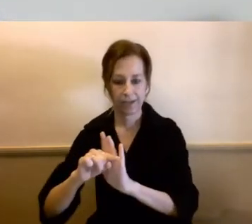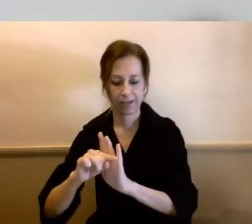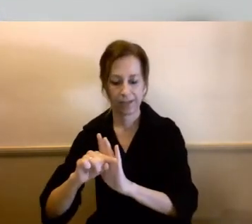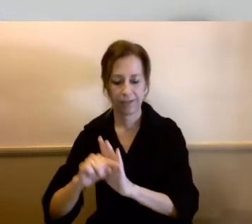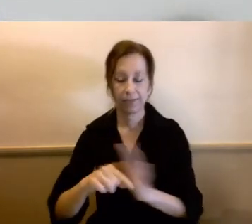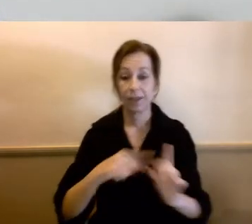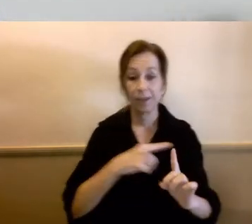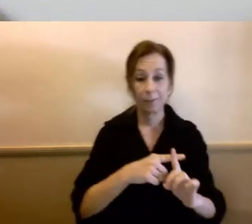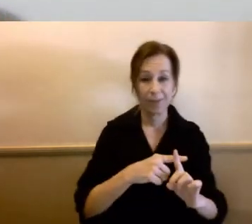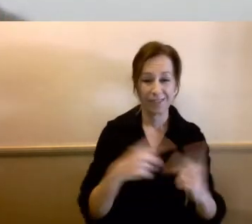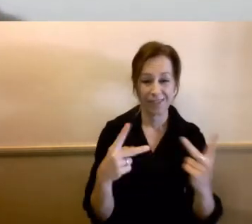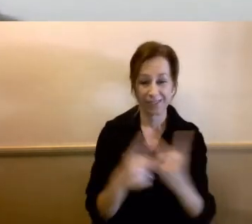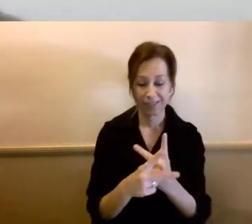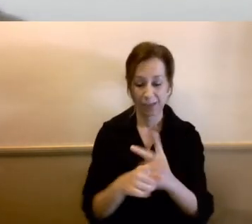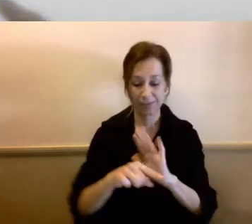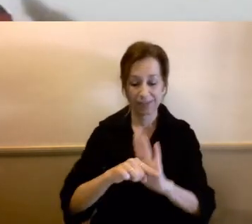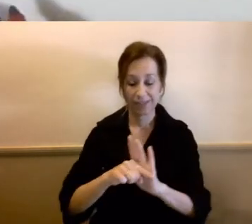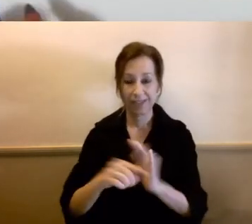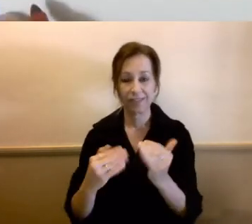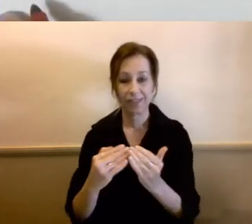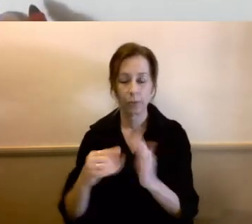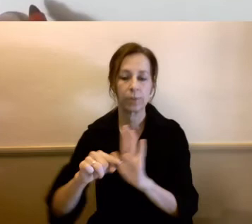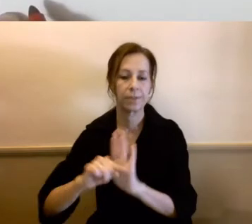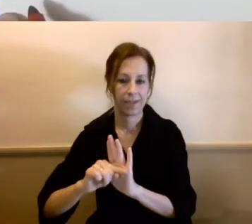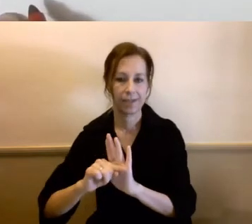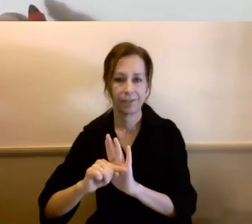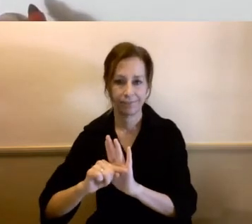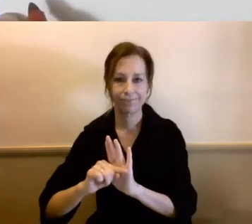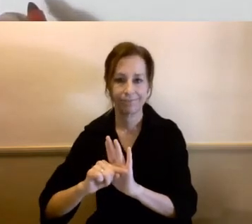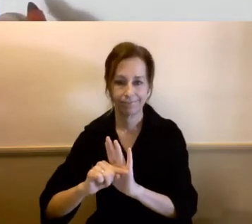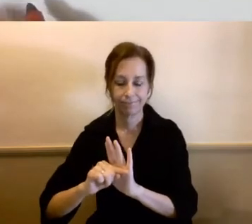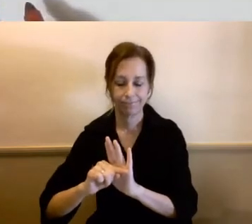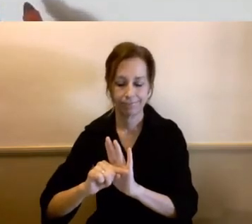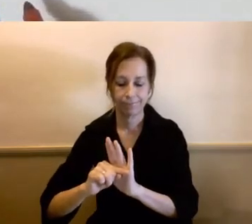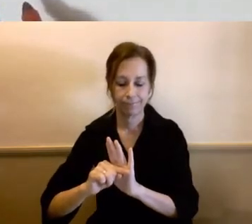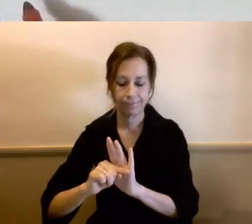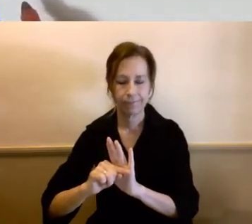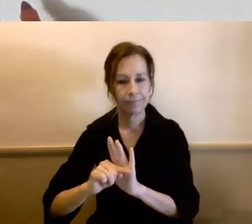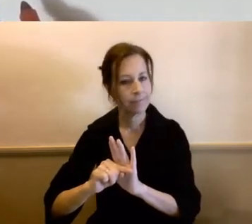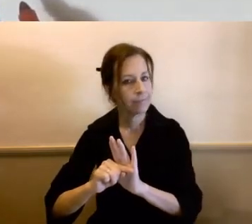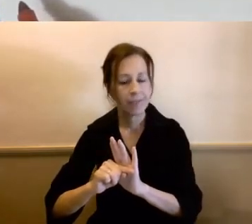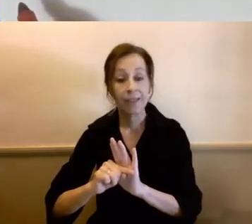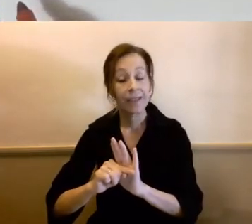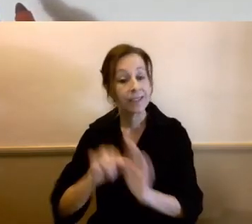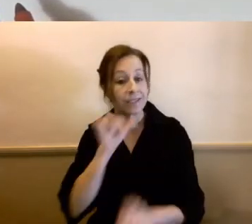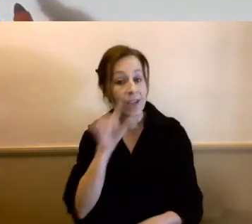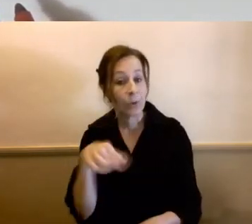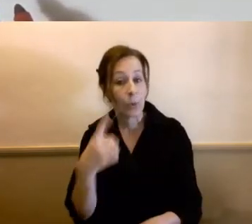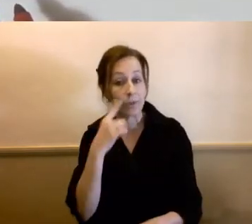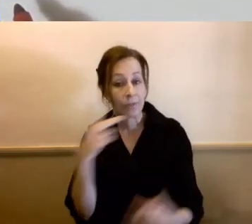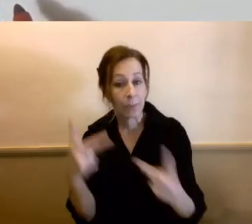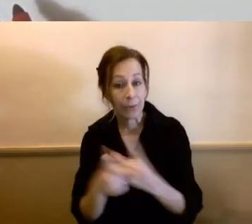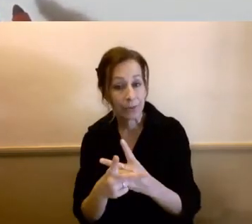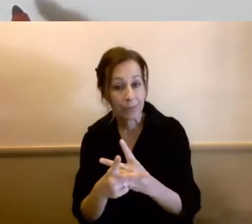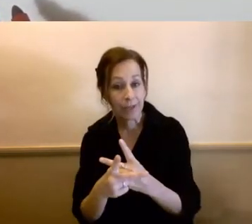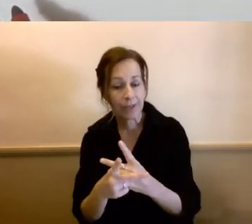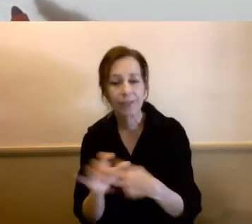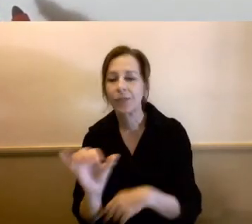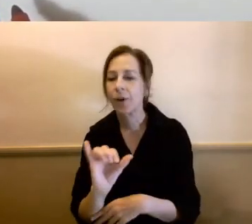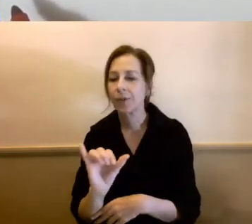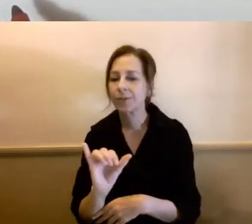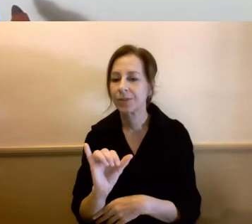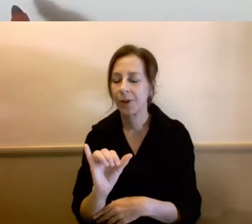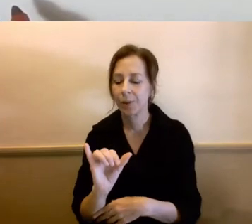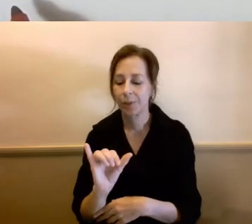negative. A positive times a negative is a negative. Now this does not only apply for multiplying,